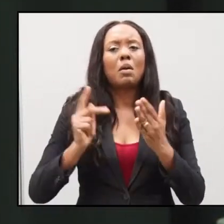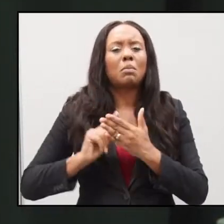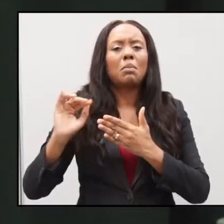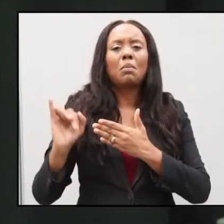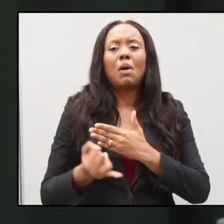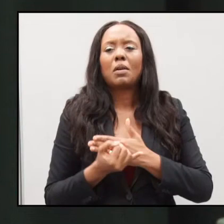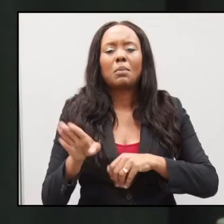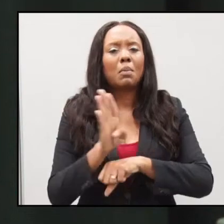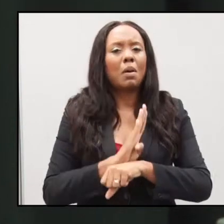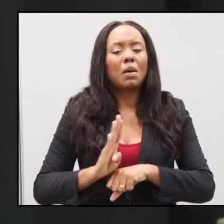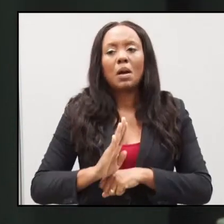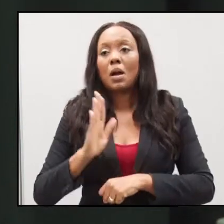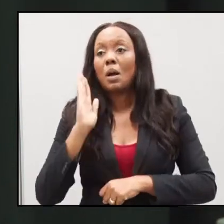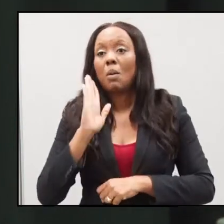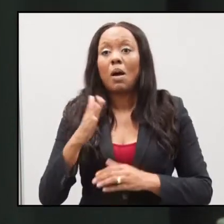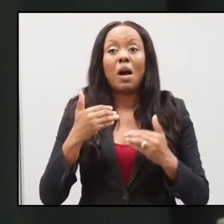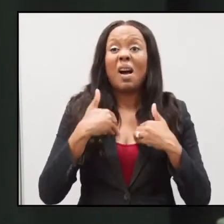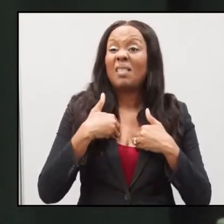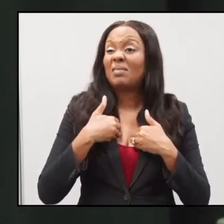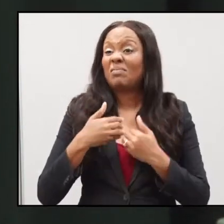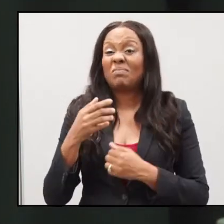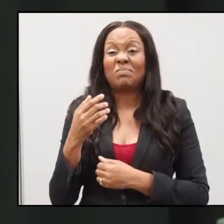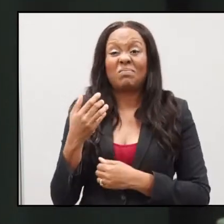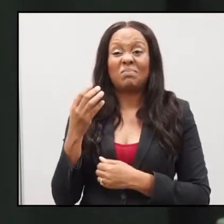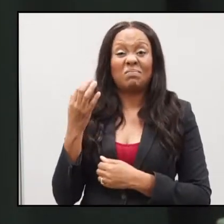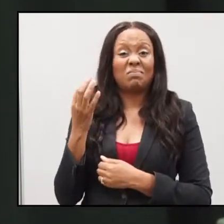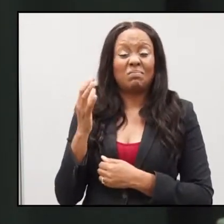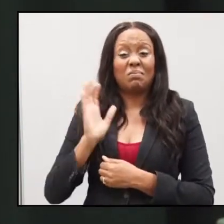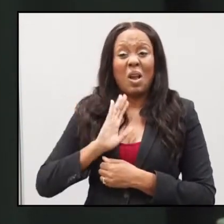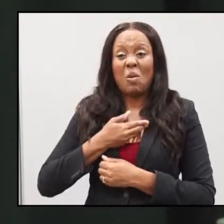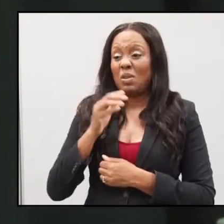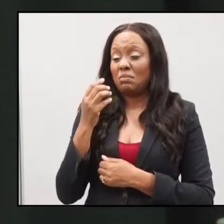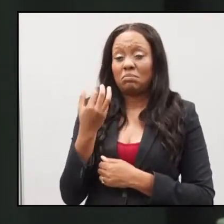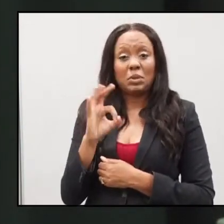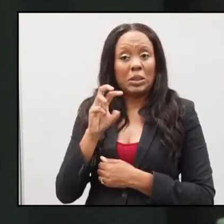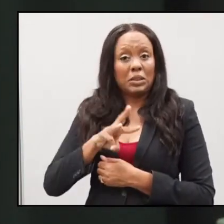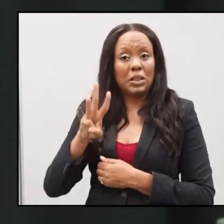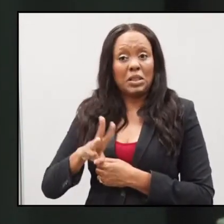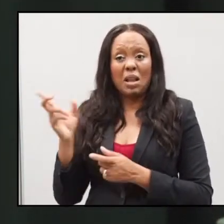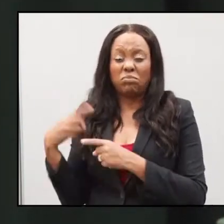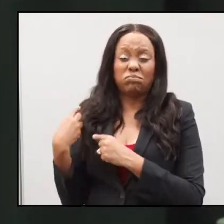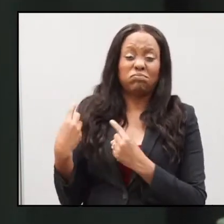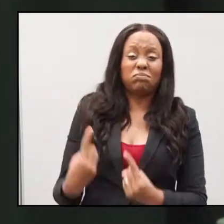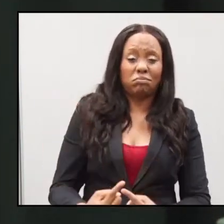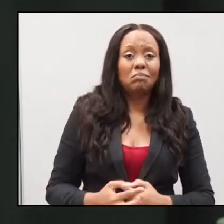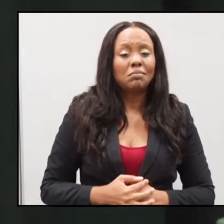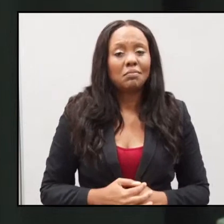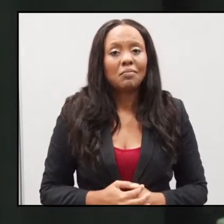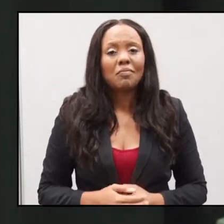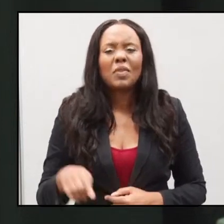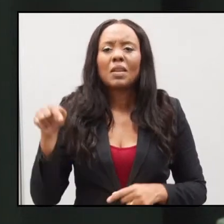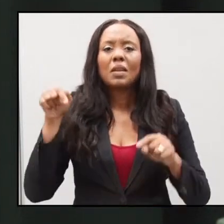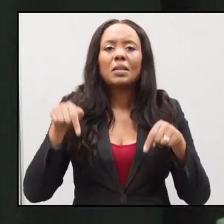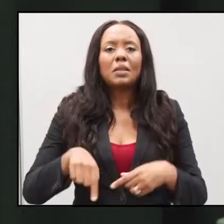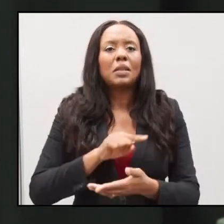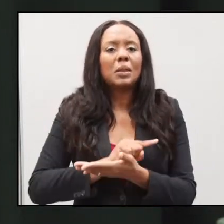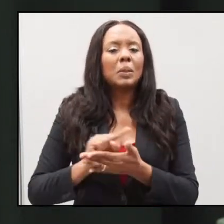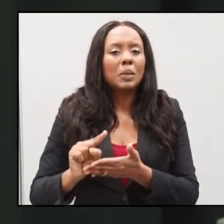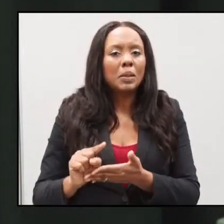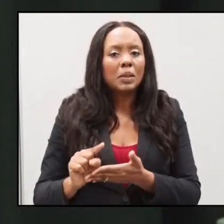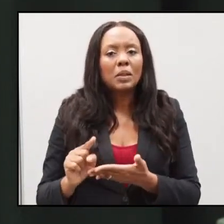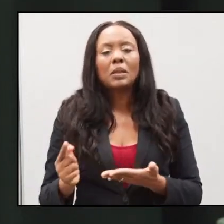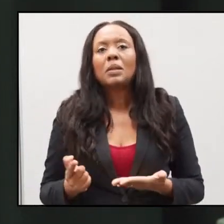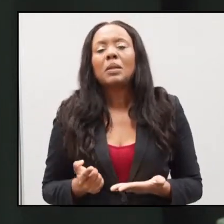since independence. This week, we have completed the process